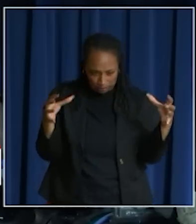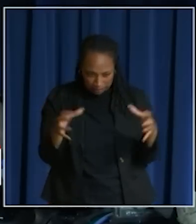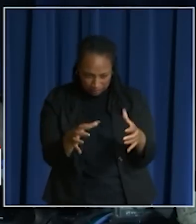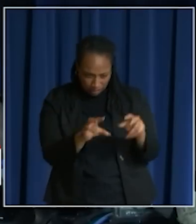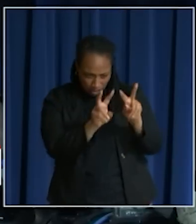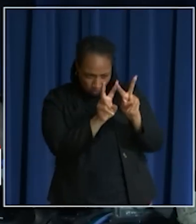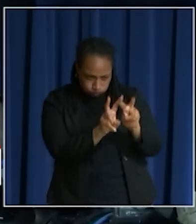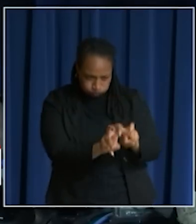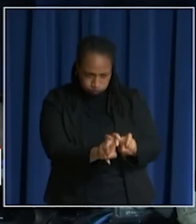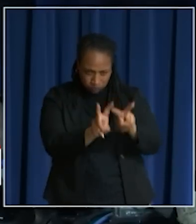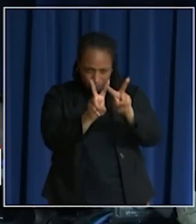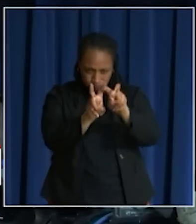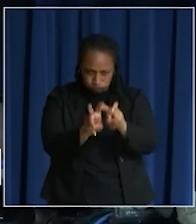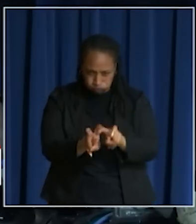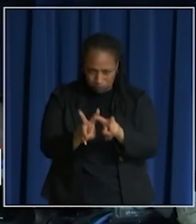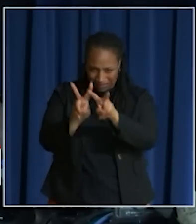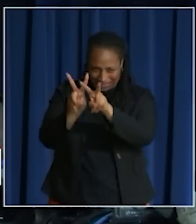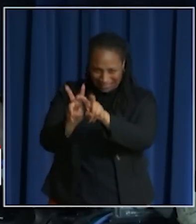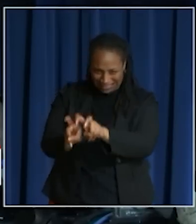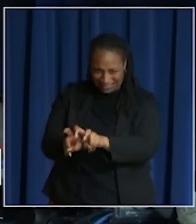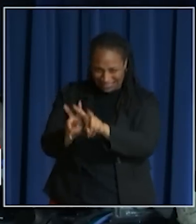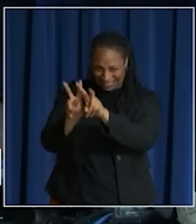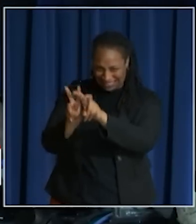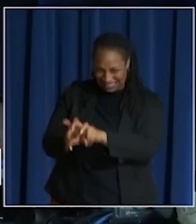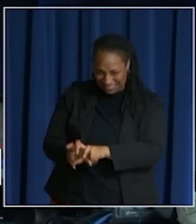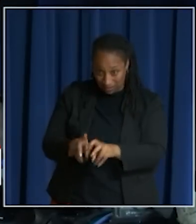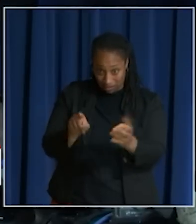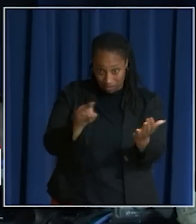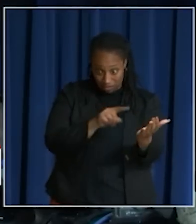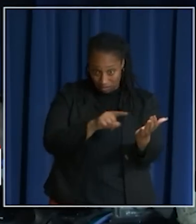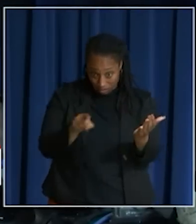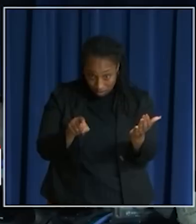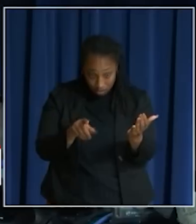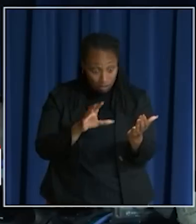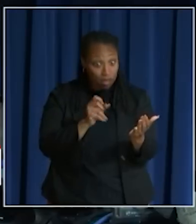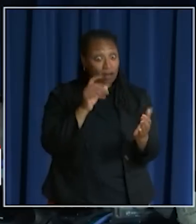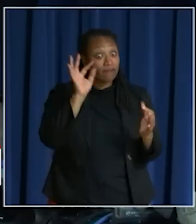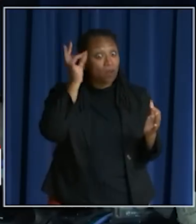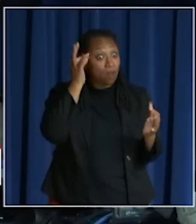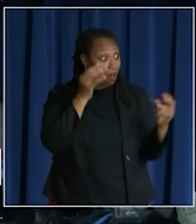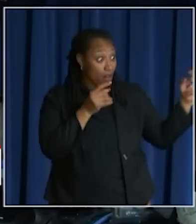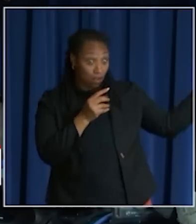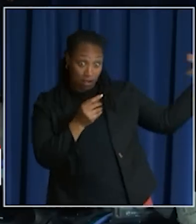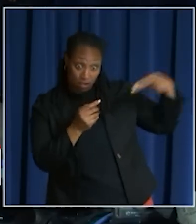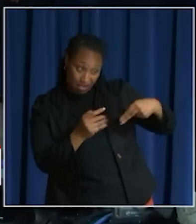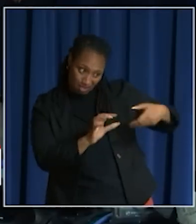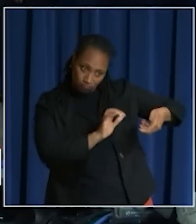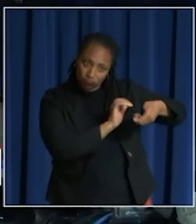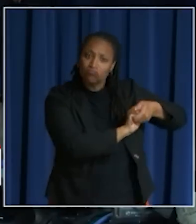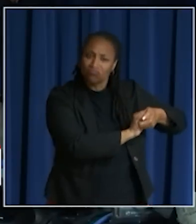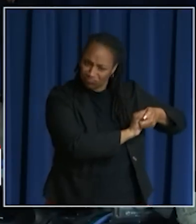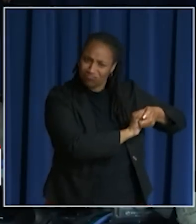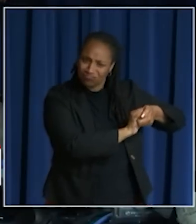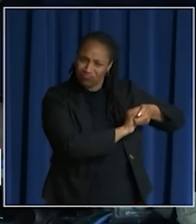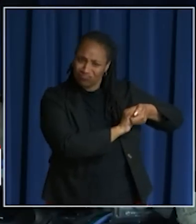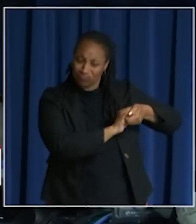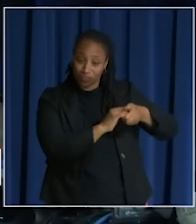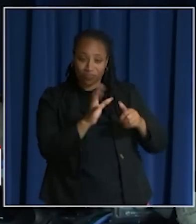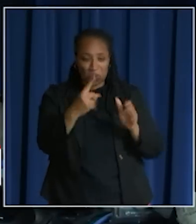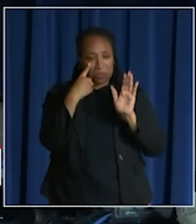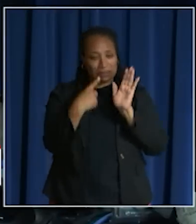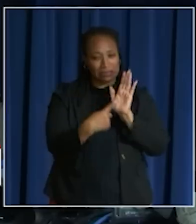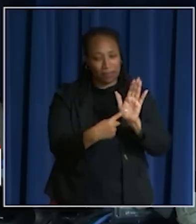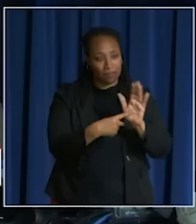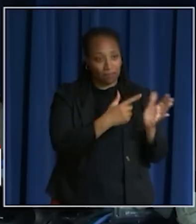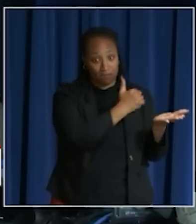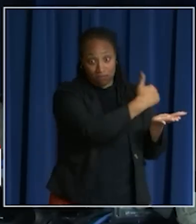useful for, in supporting us, and that is, in the city, is warrants, right? The execution of warrants, the U.S. Marshals